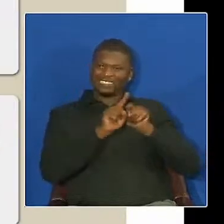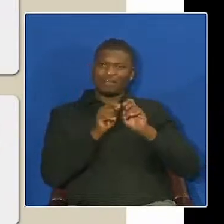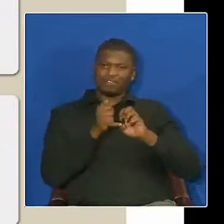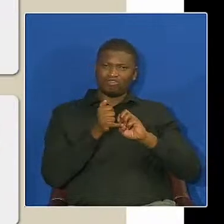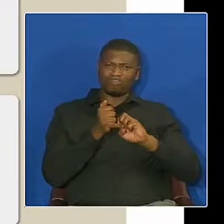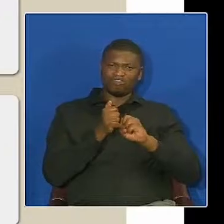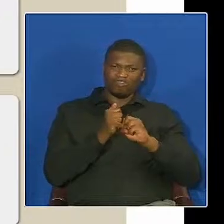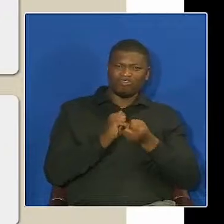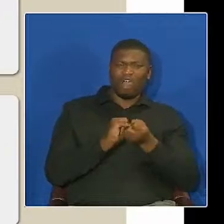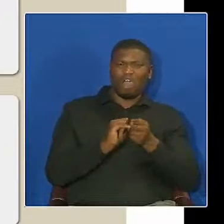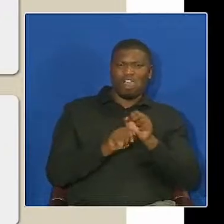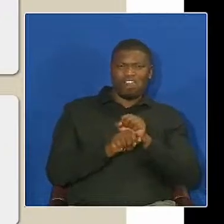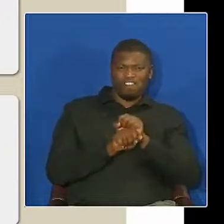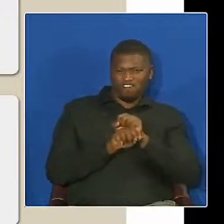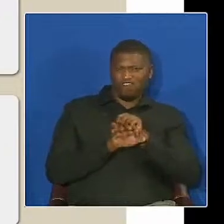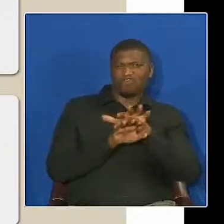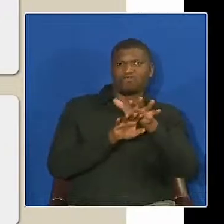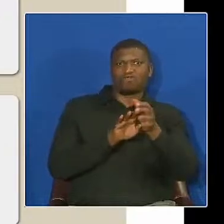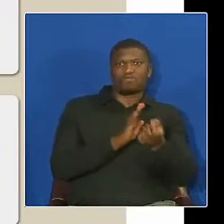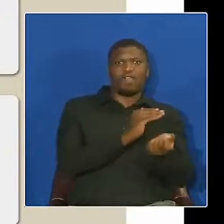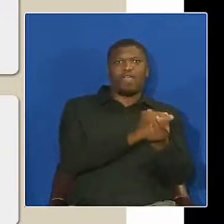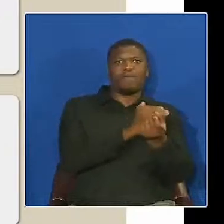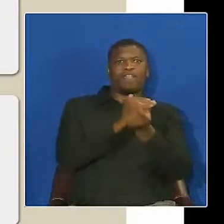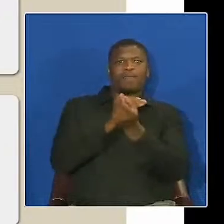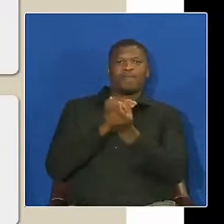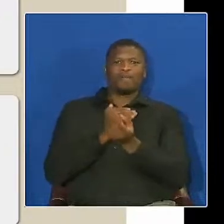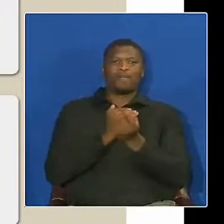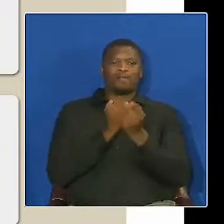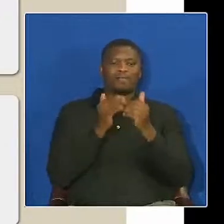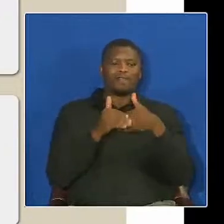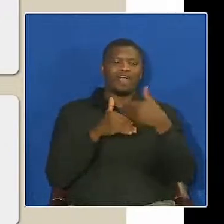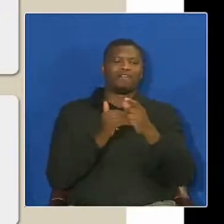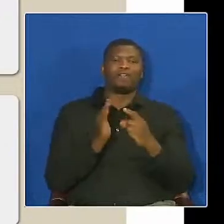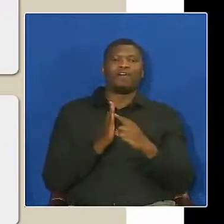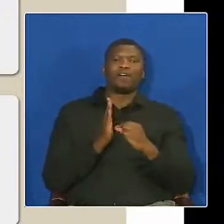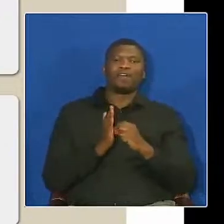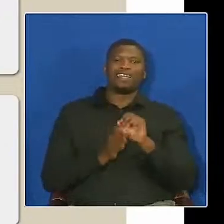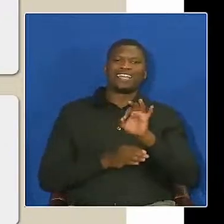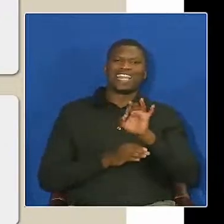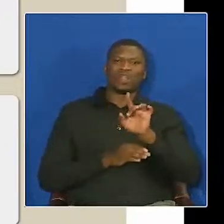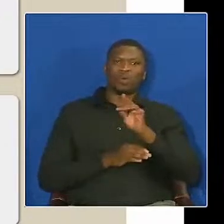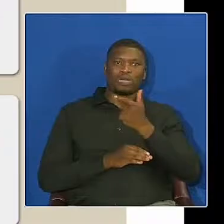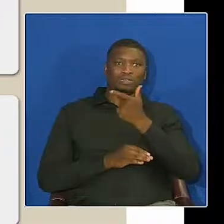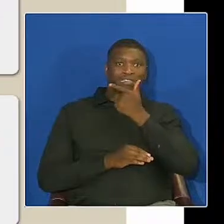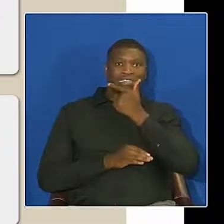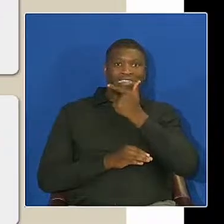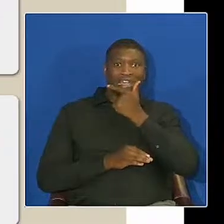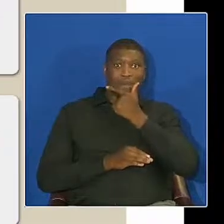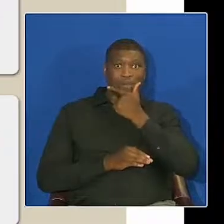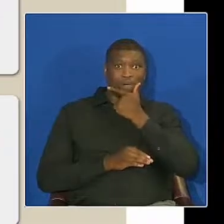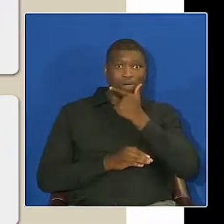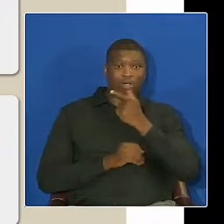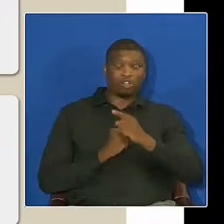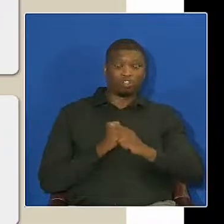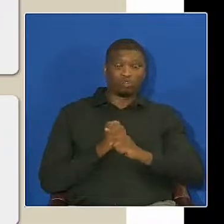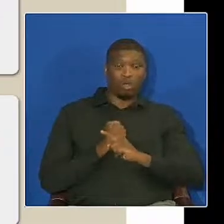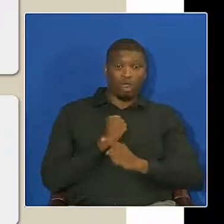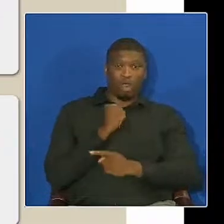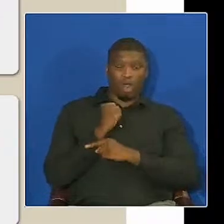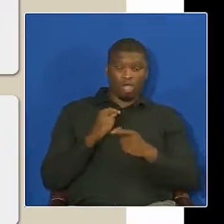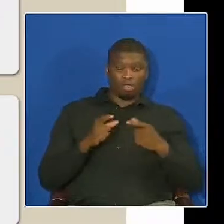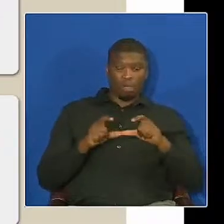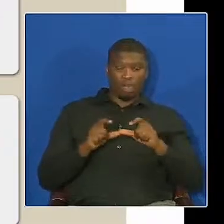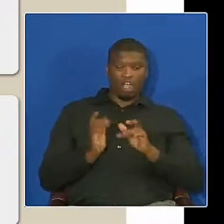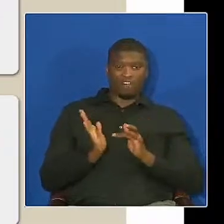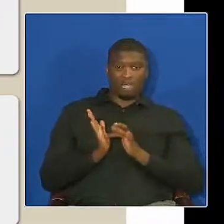painting of the happenings after the 31st of December. The last paragraph on